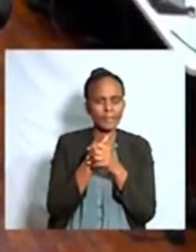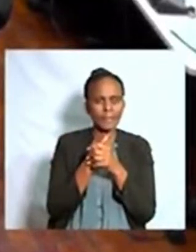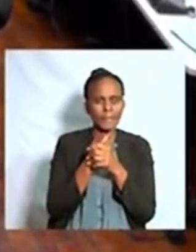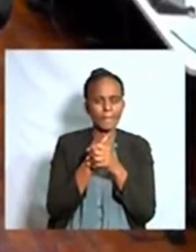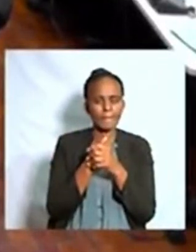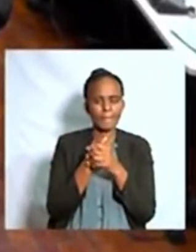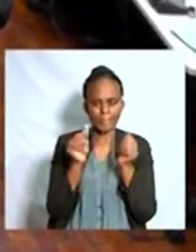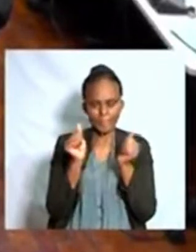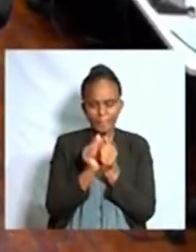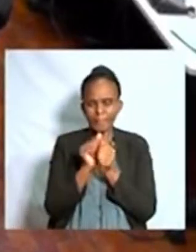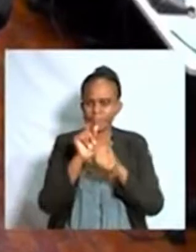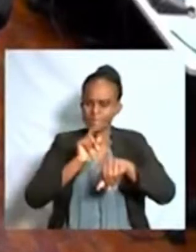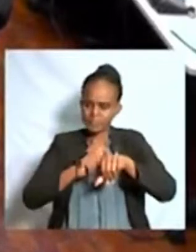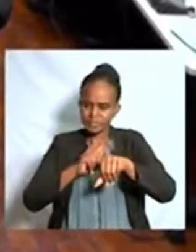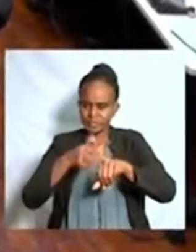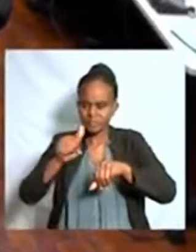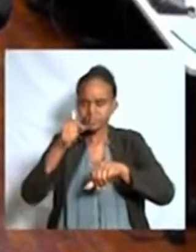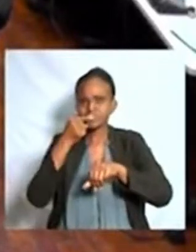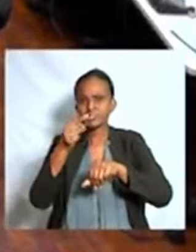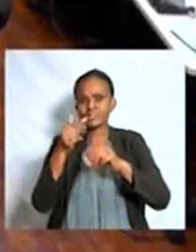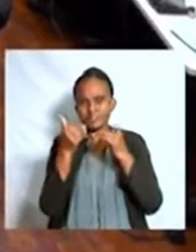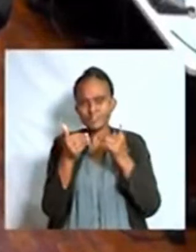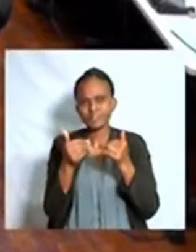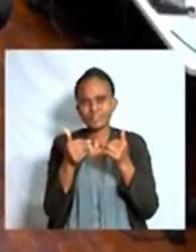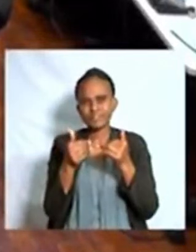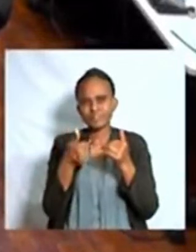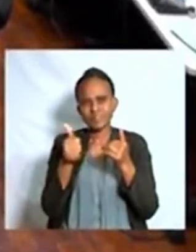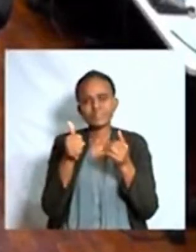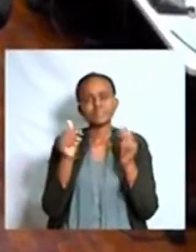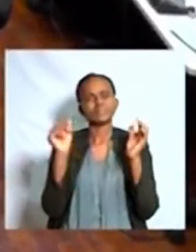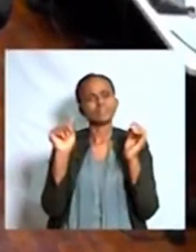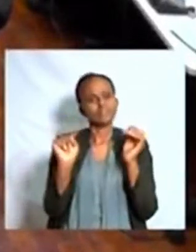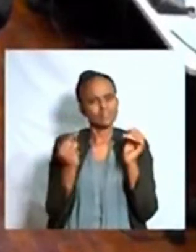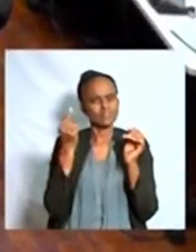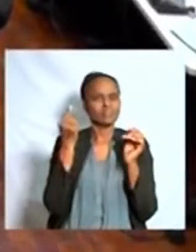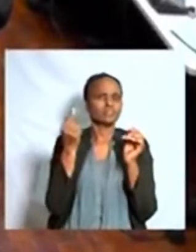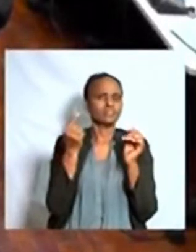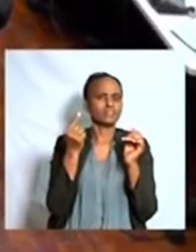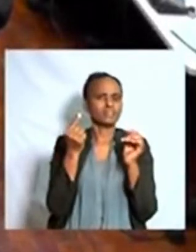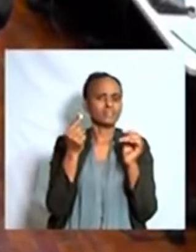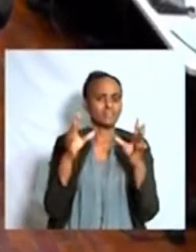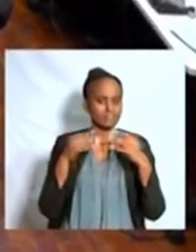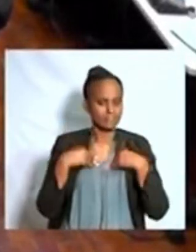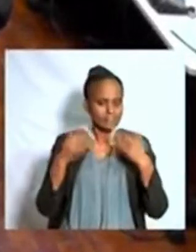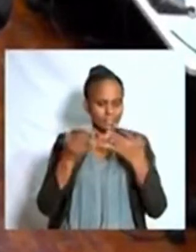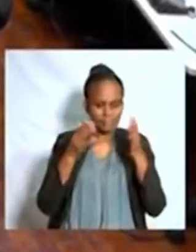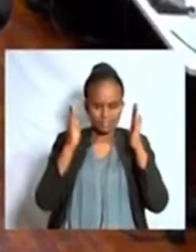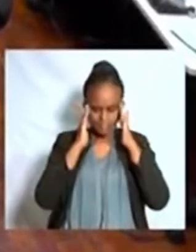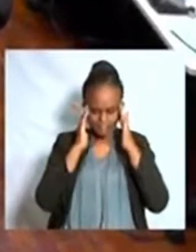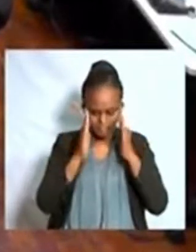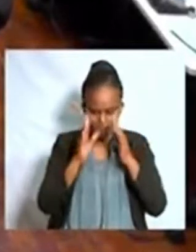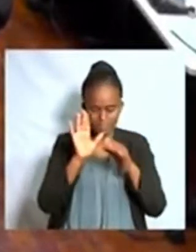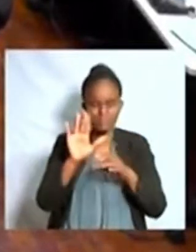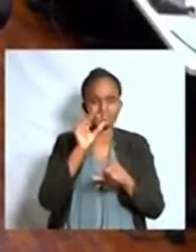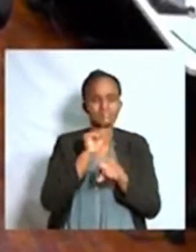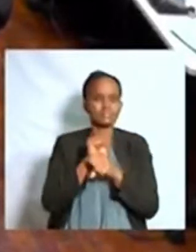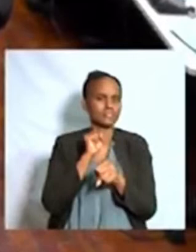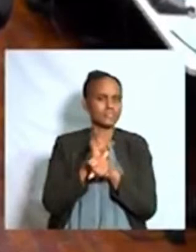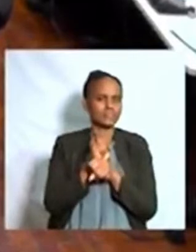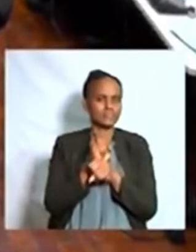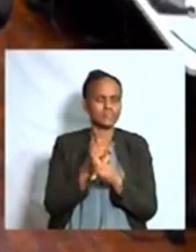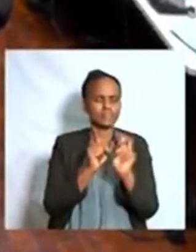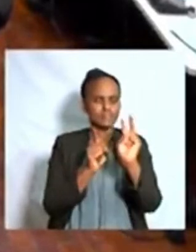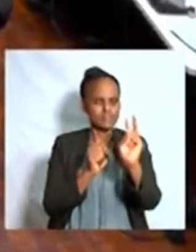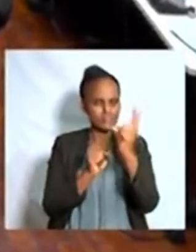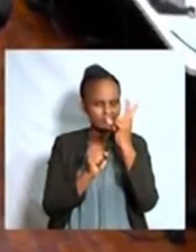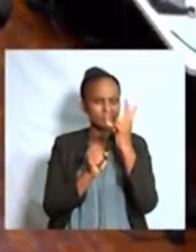with your own eye, you were seeing, and you would first not agree, stick to your work, then